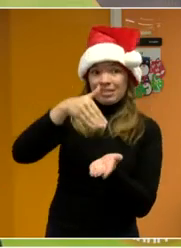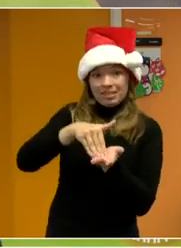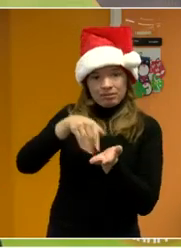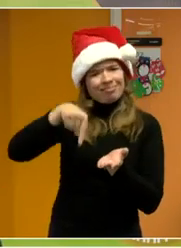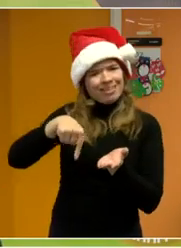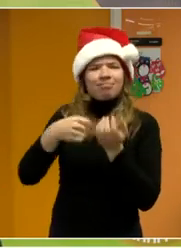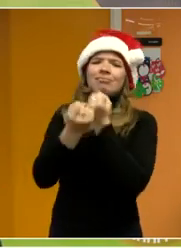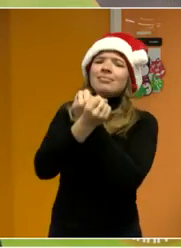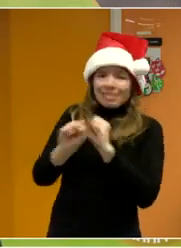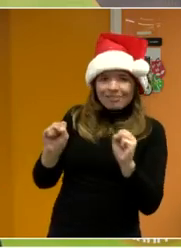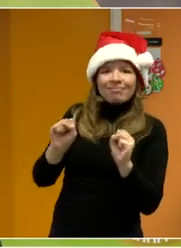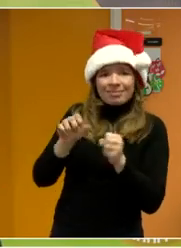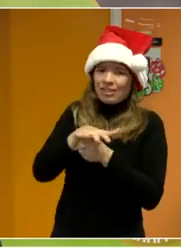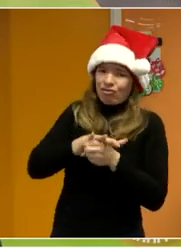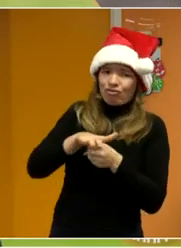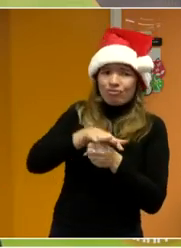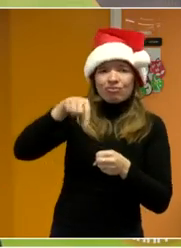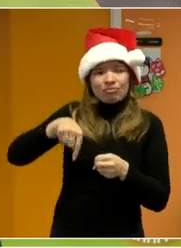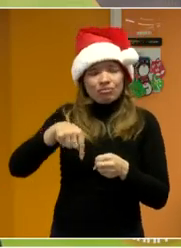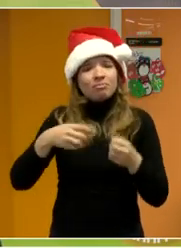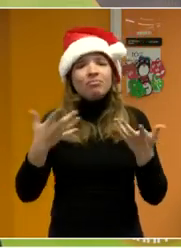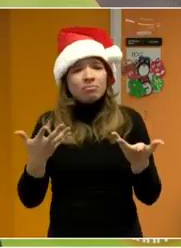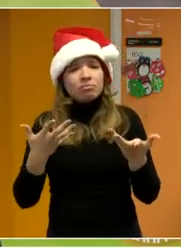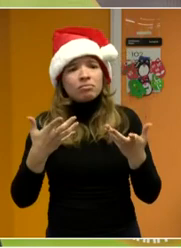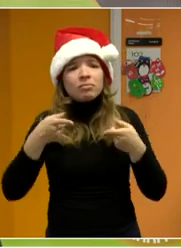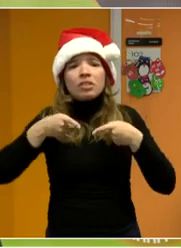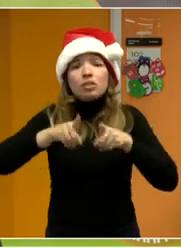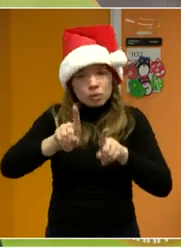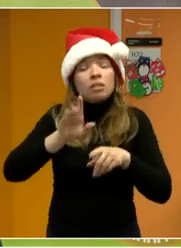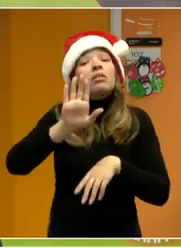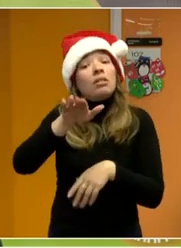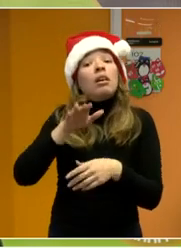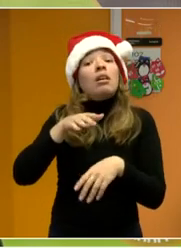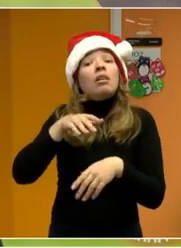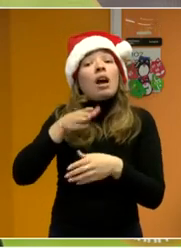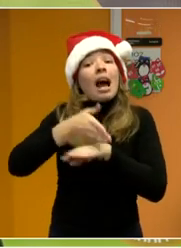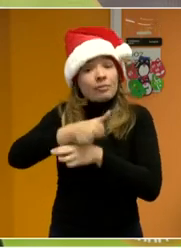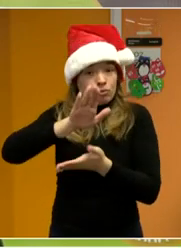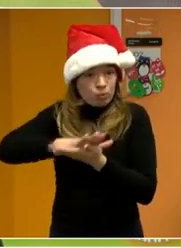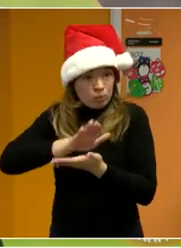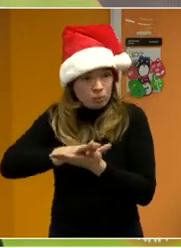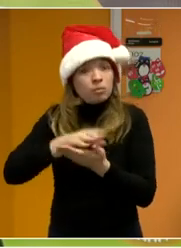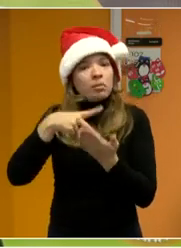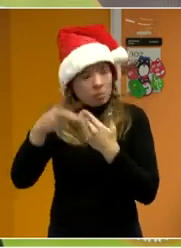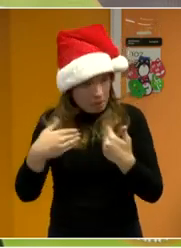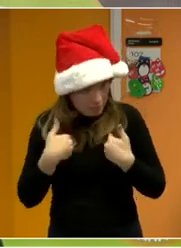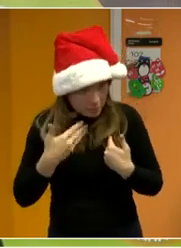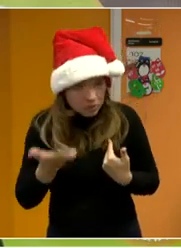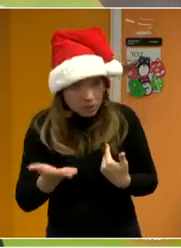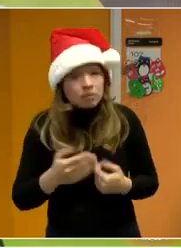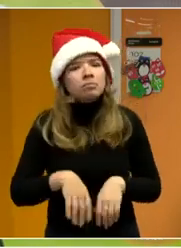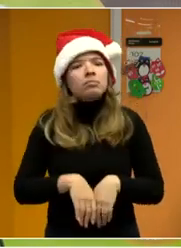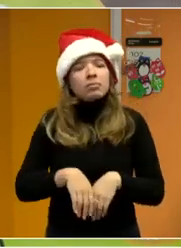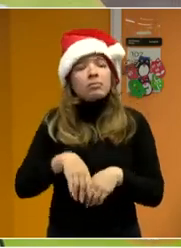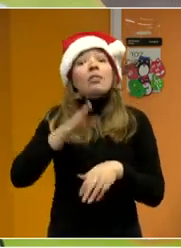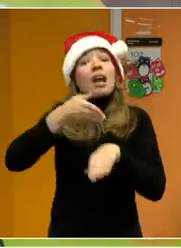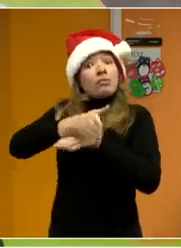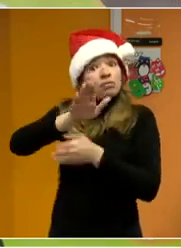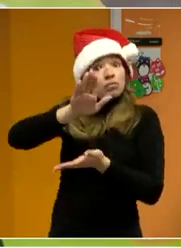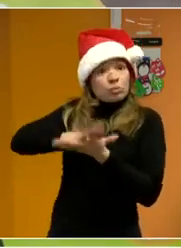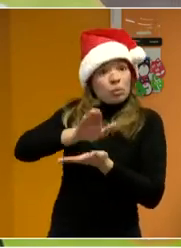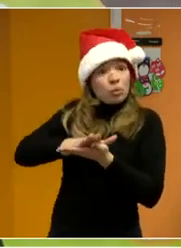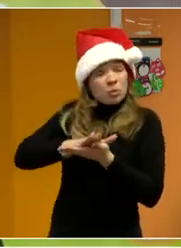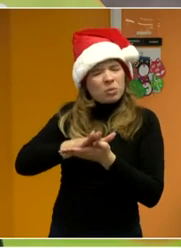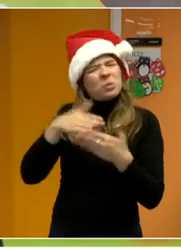hours, and we know what all of the data suggests to us about after school. It is a very vulnerable time for young